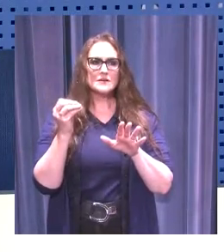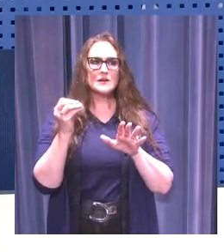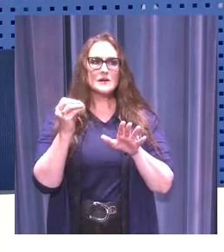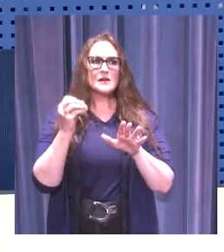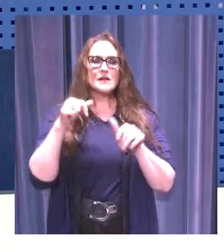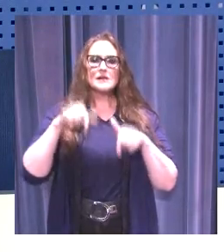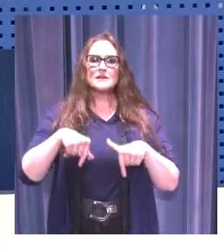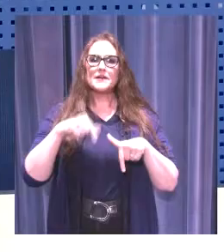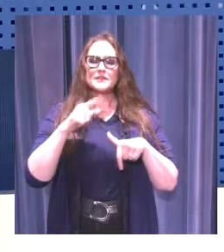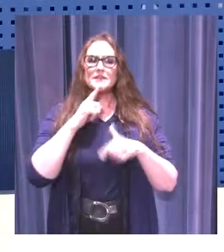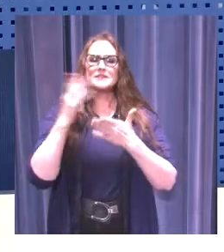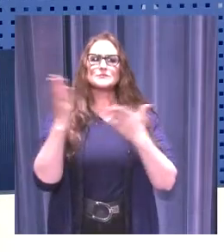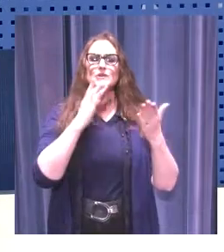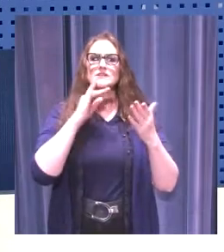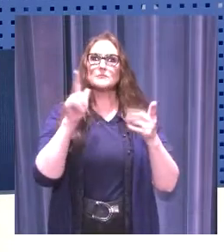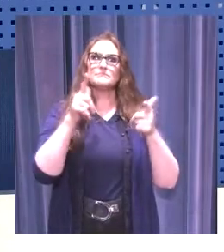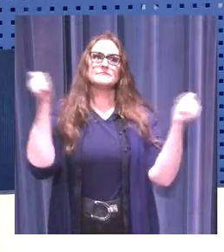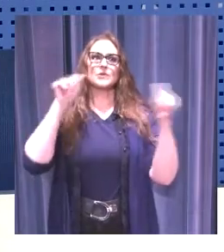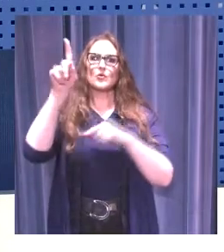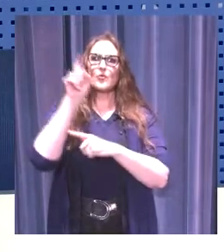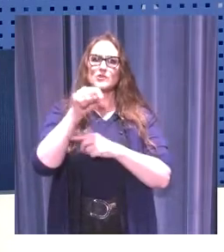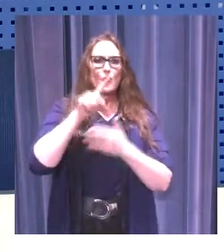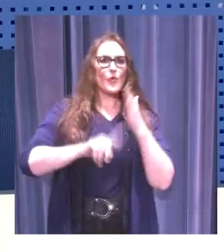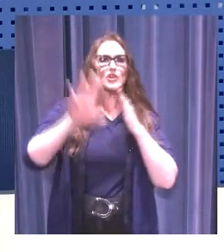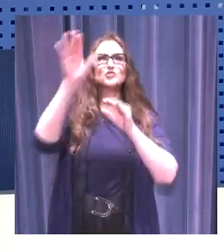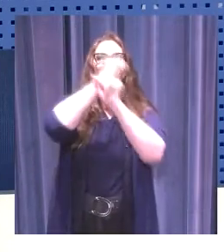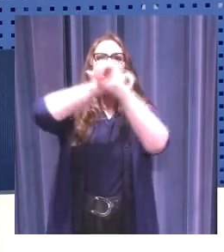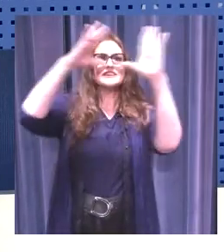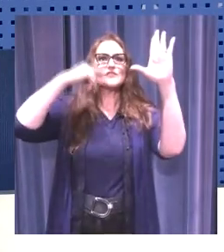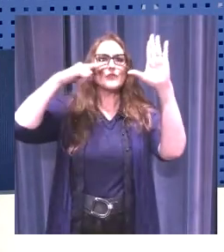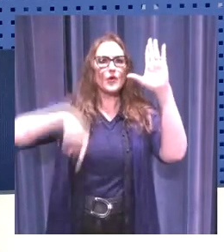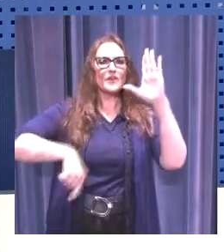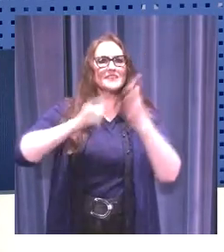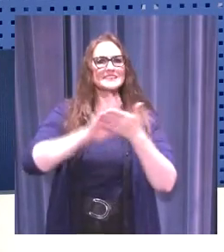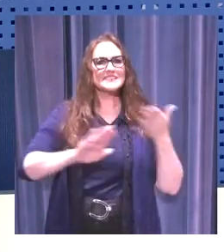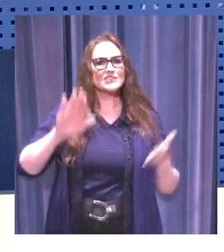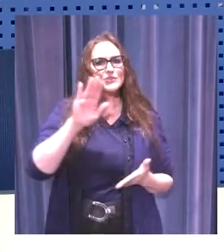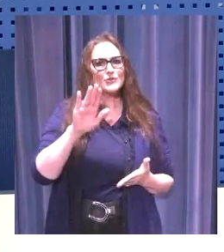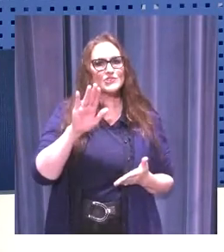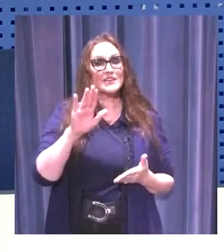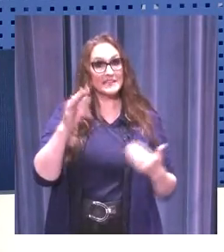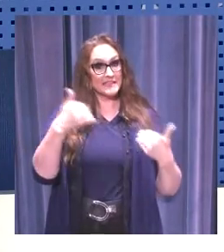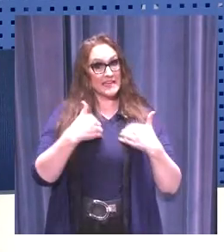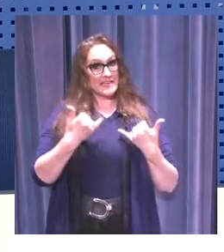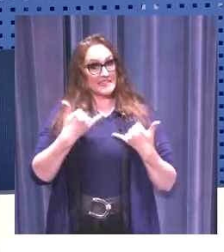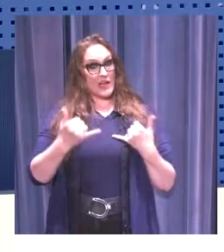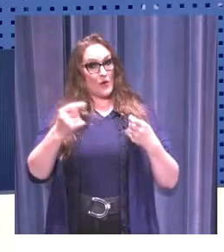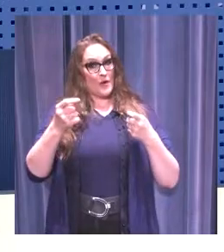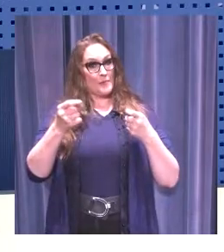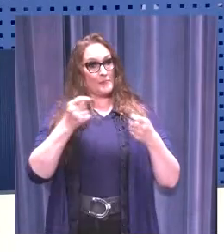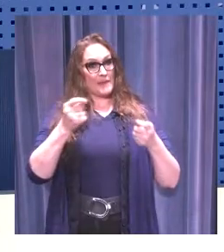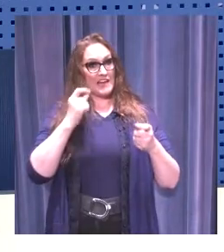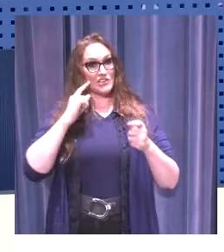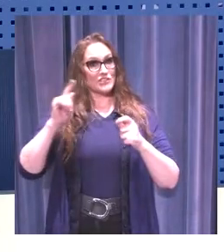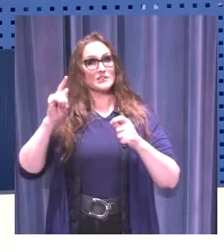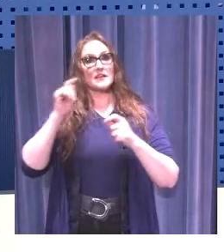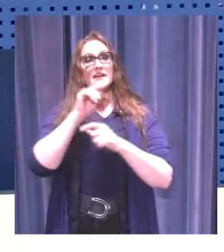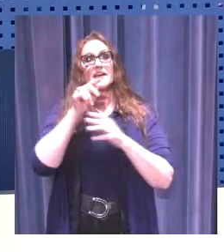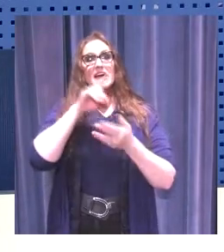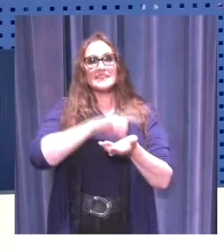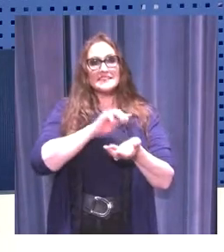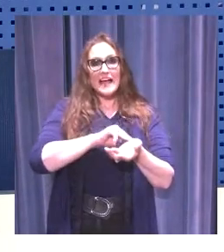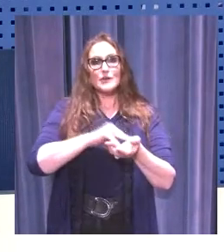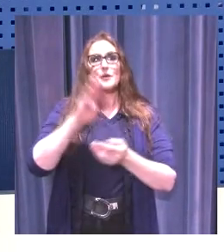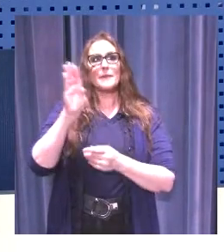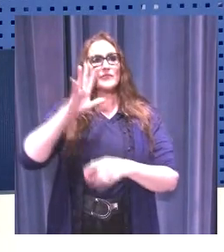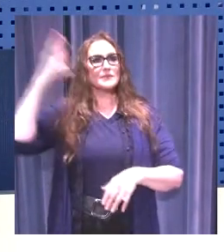And this brings me to a larger question. What is your vision for this institution? Having now managed the departure of Dr. Beverly, step